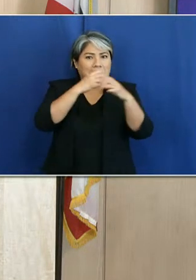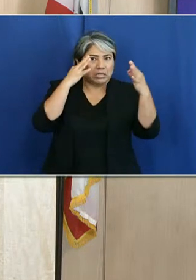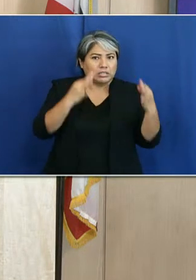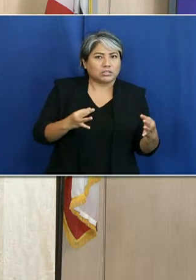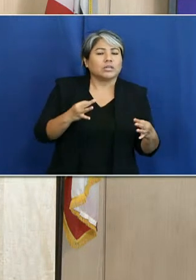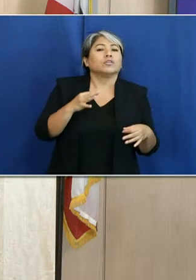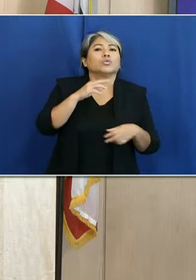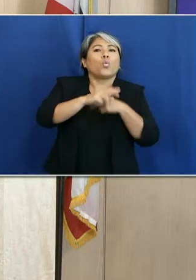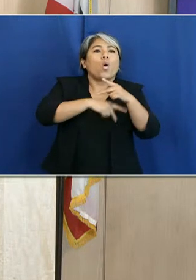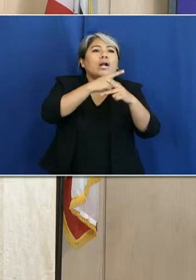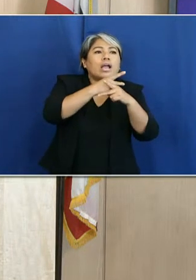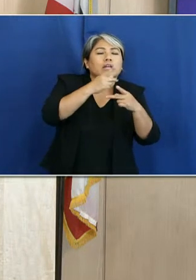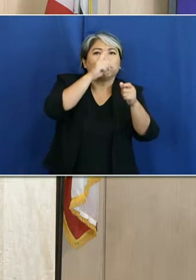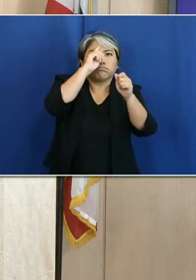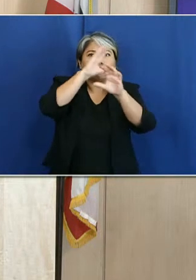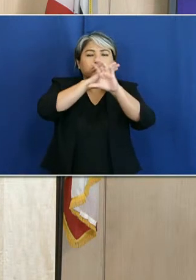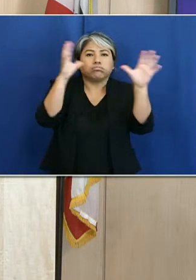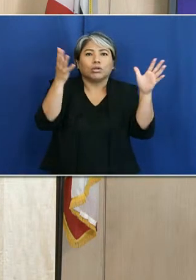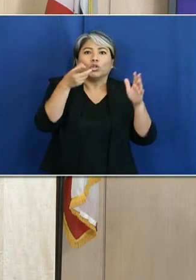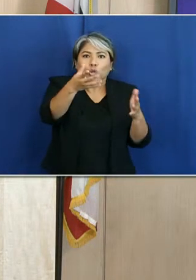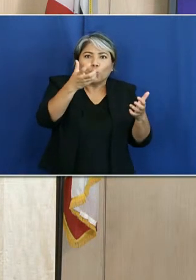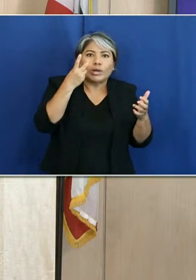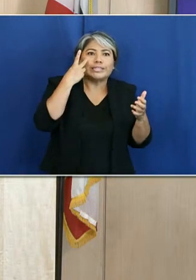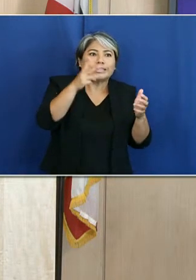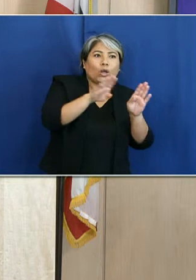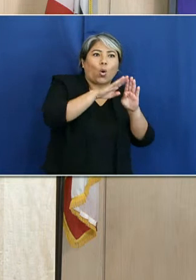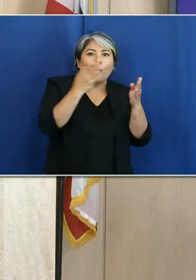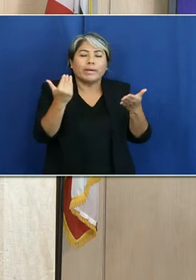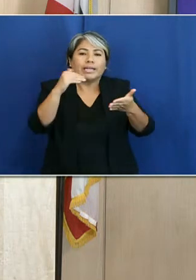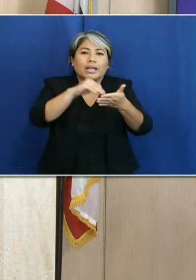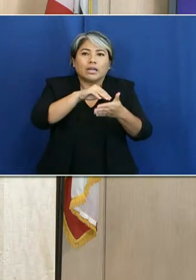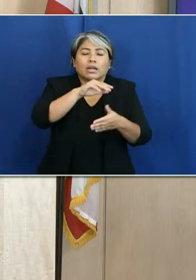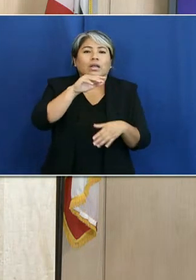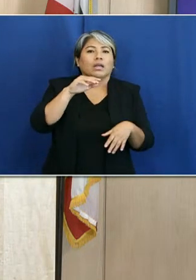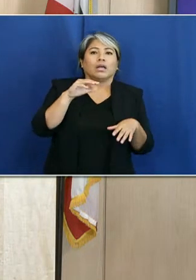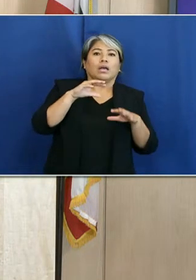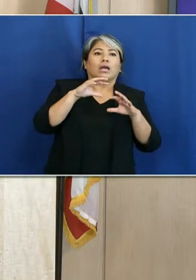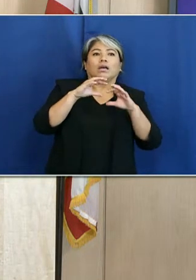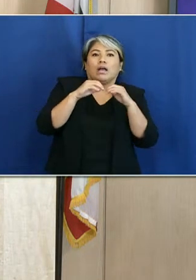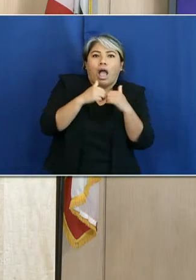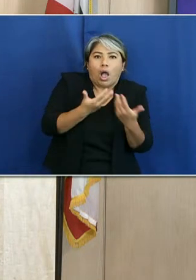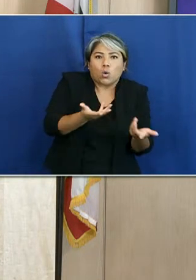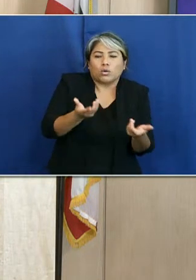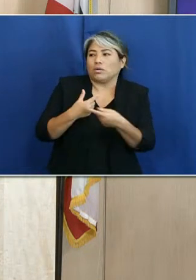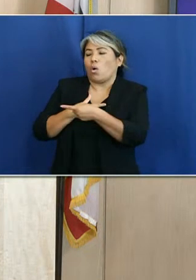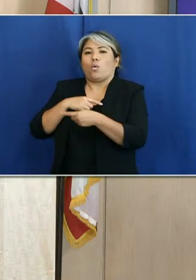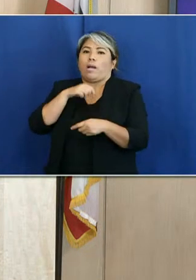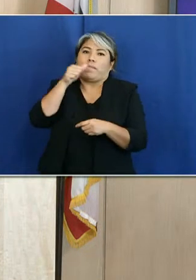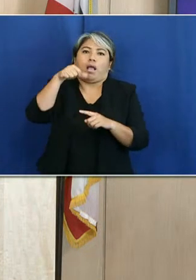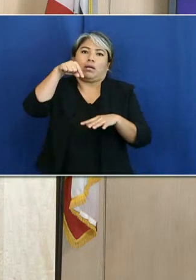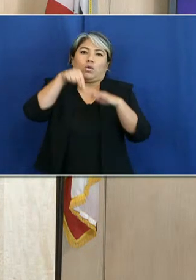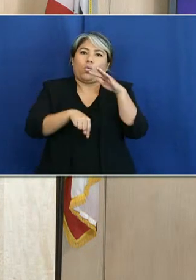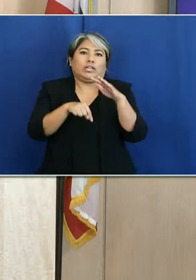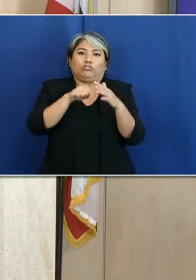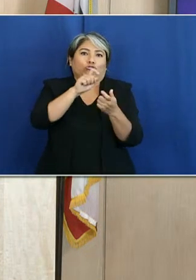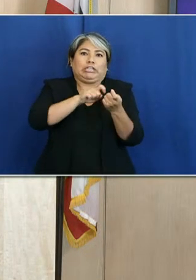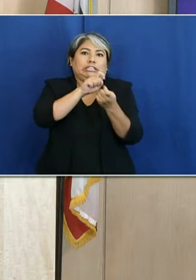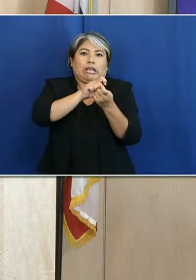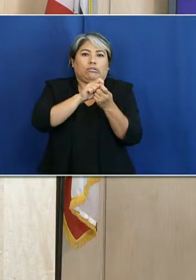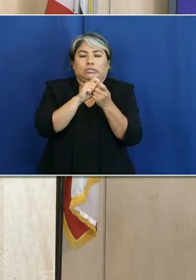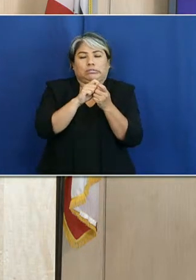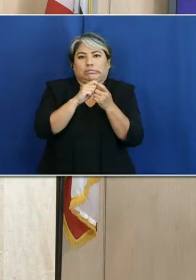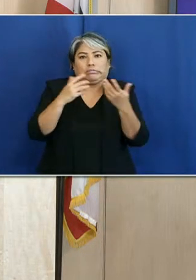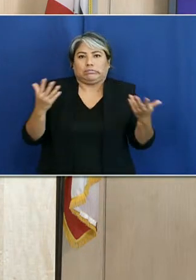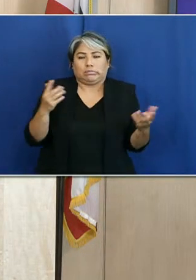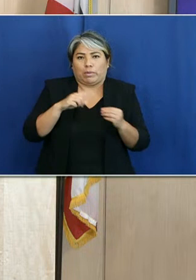of reopening would you like to see? Where would you start? How would you roll it out? Well, I'm not going to go into details on that. We